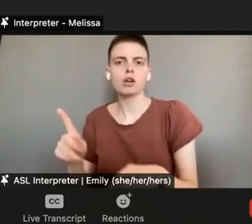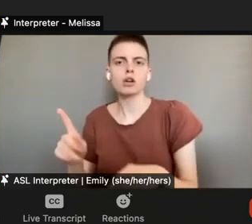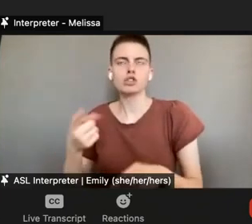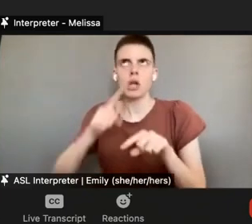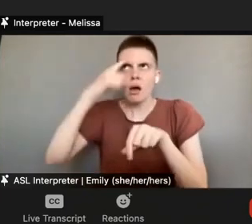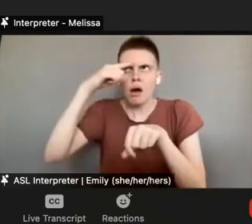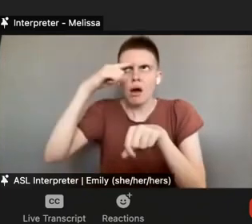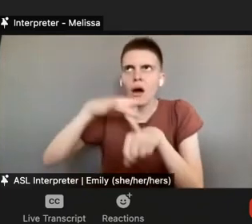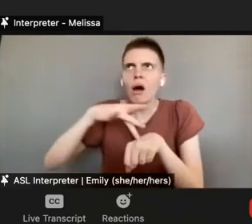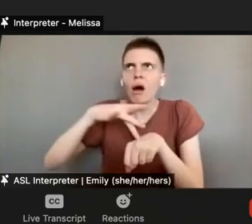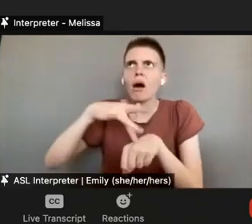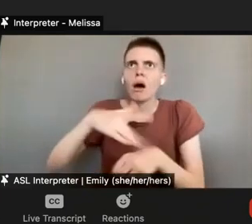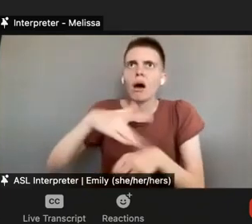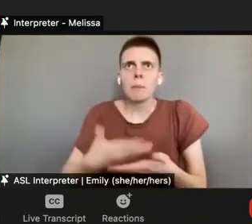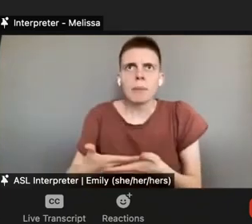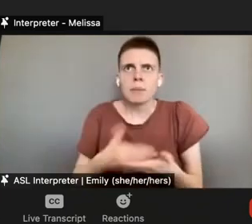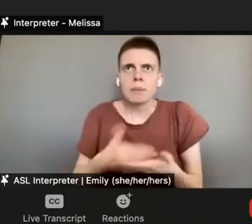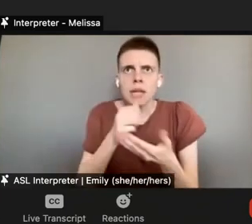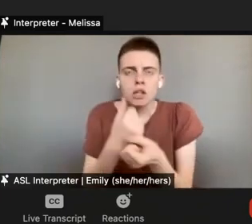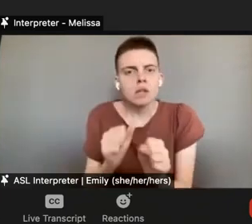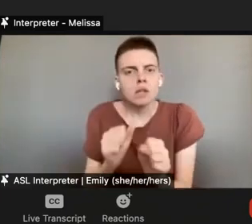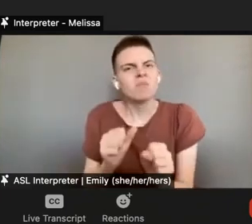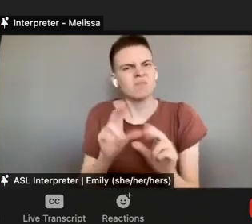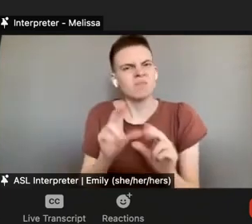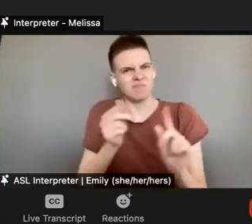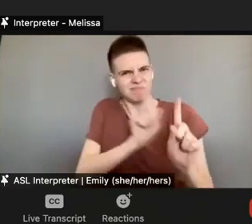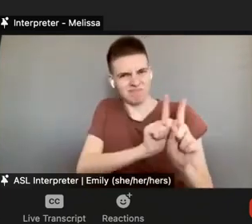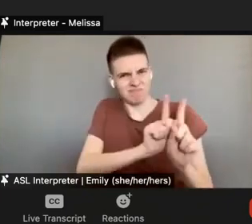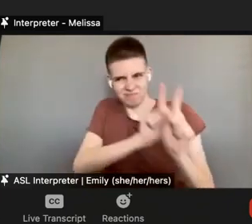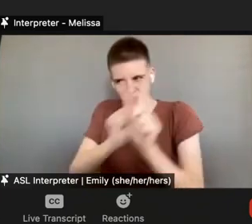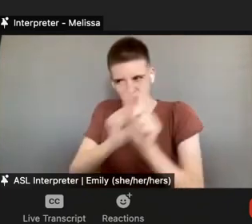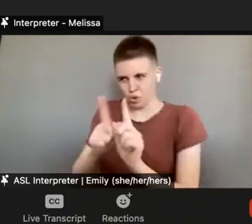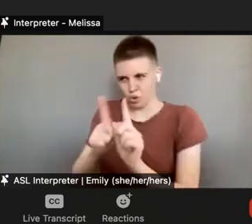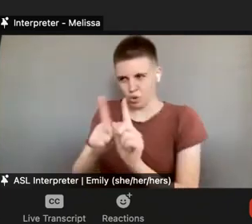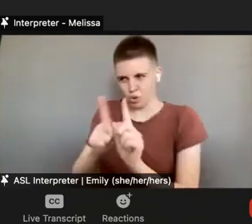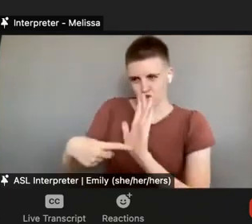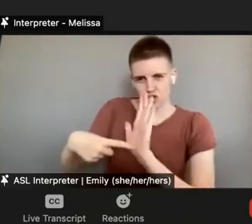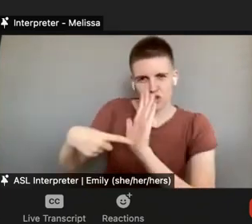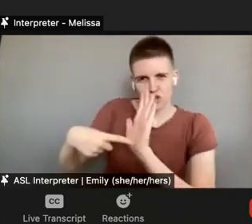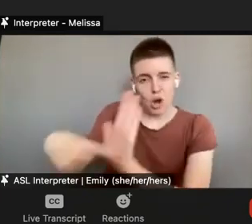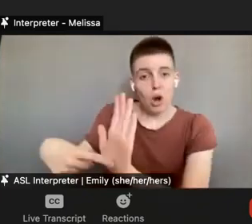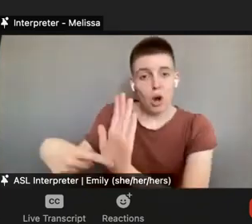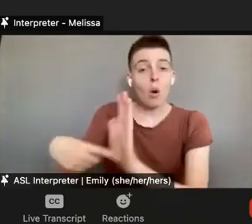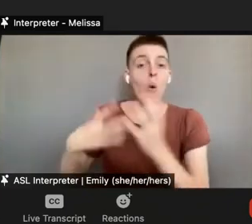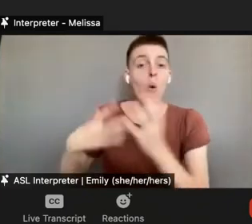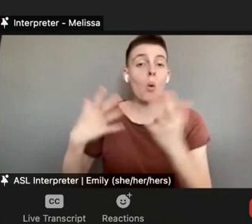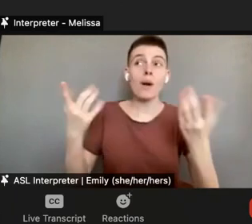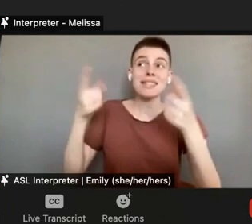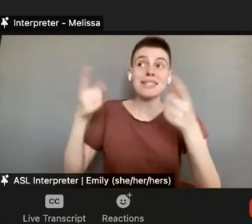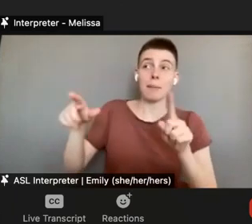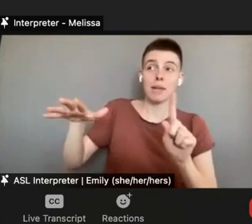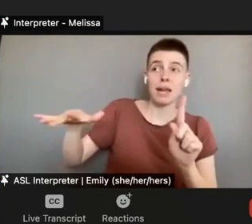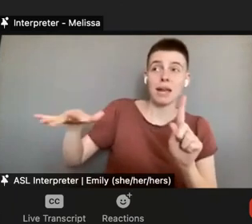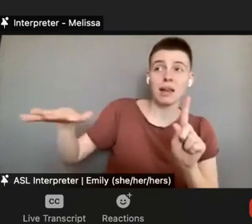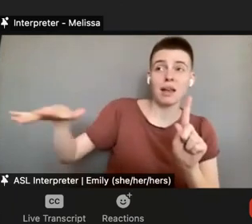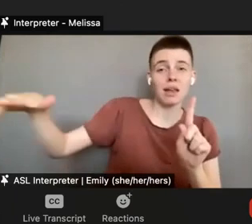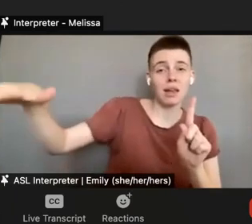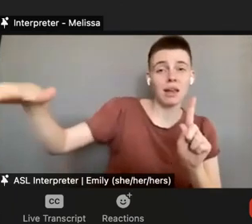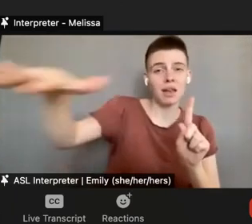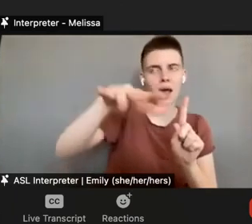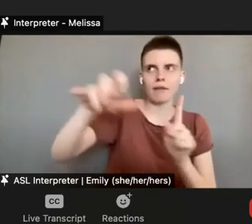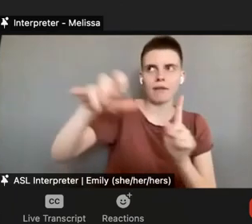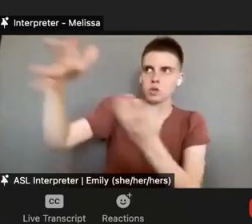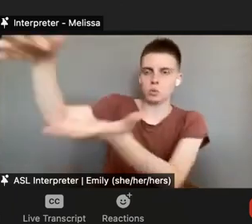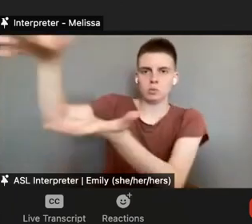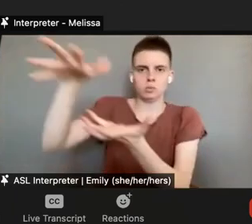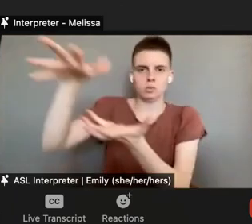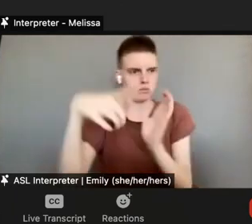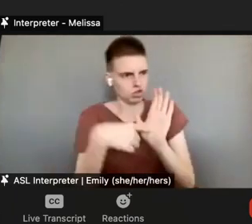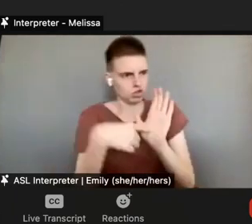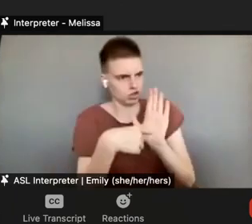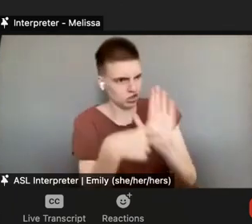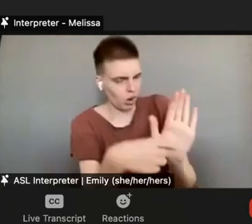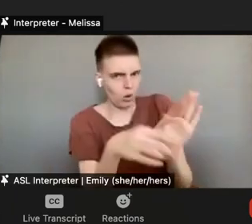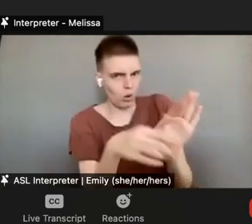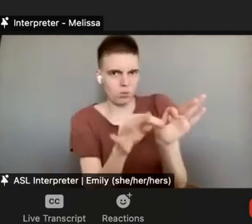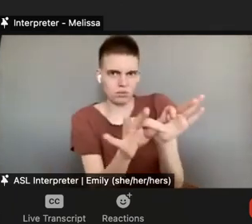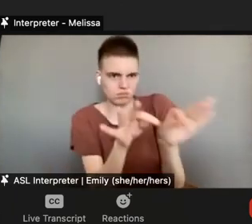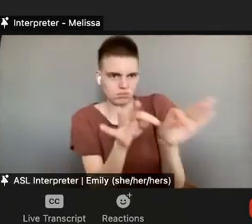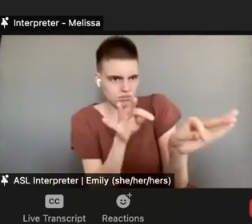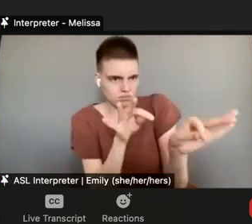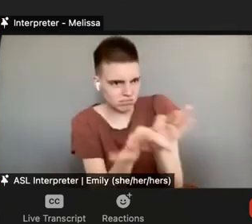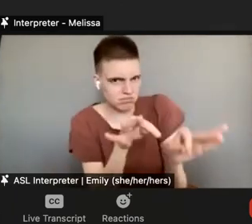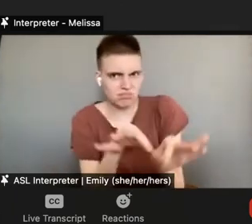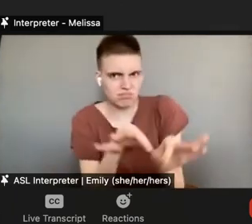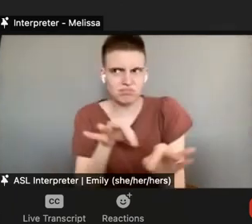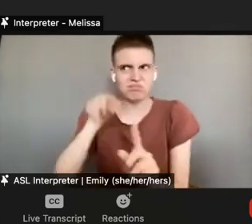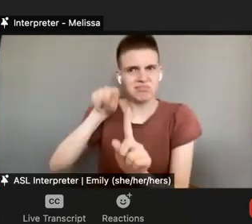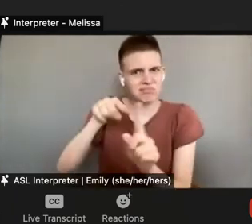to make sure that the things that happen beyond arm's reach are accessible, and we need to notice it and know that it matters.